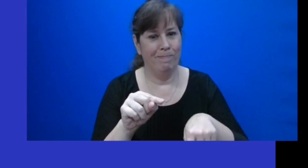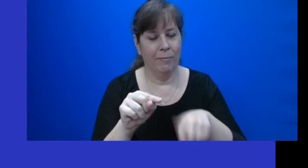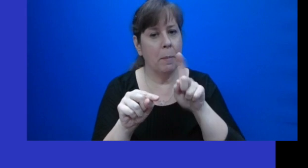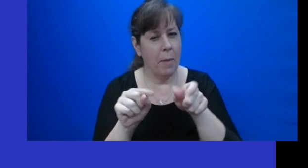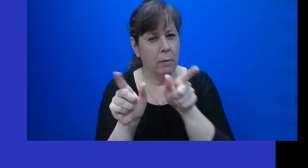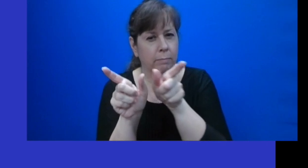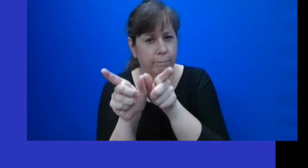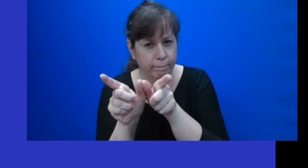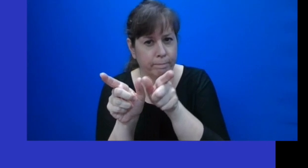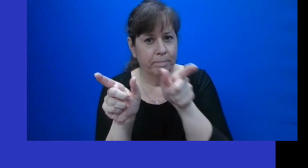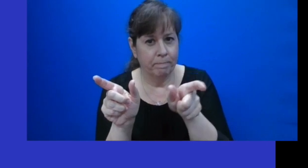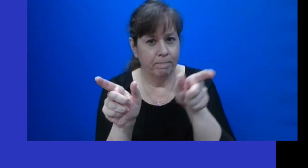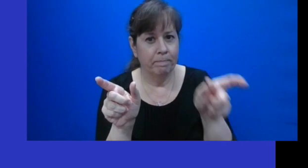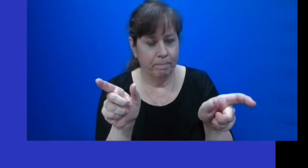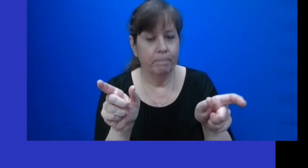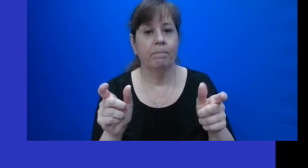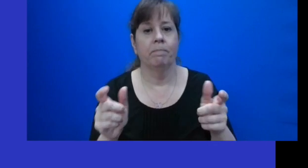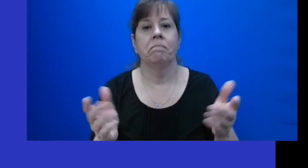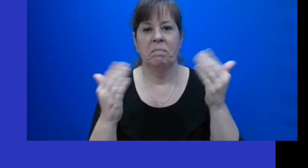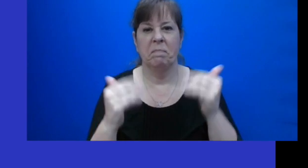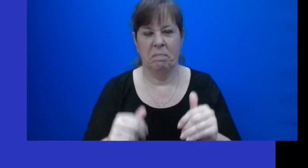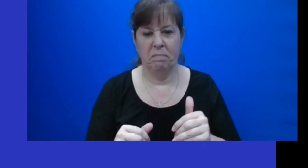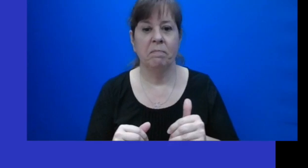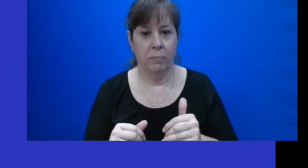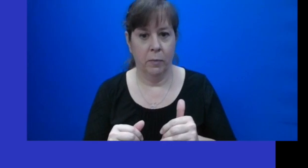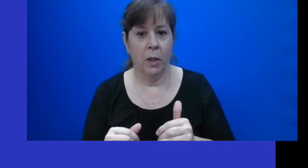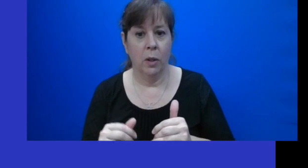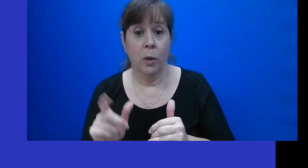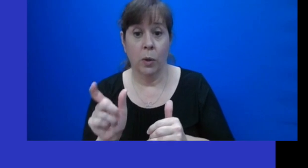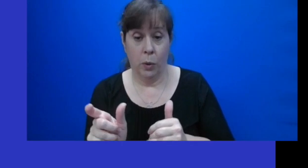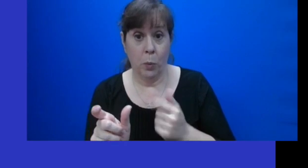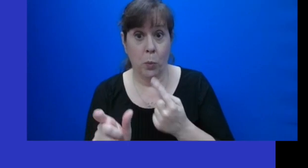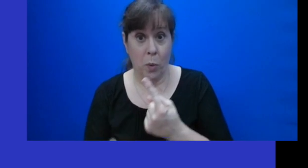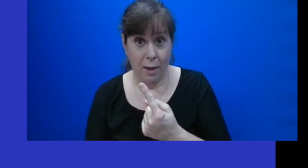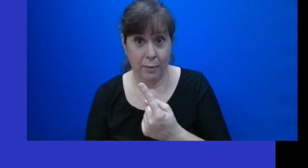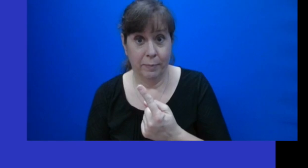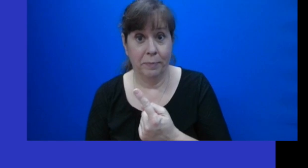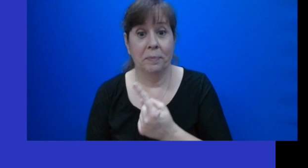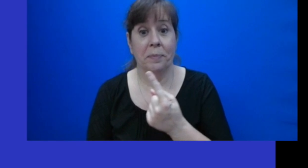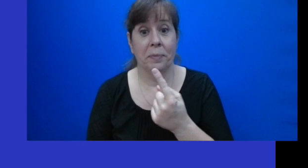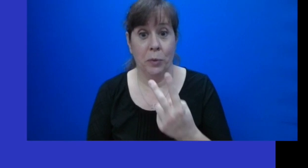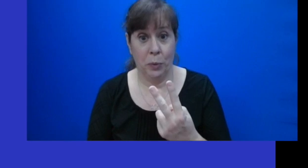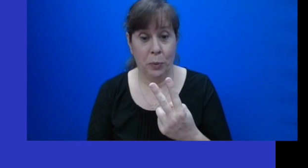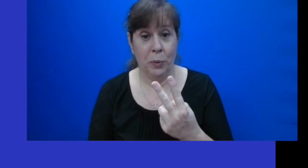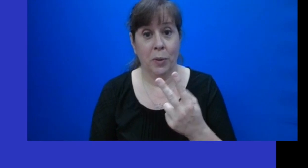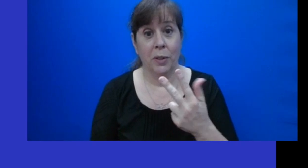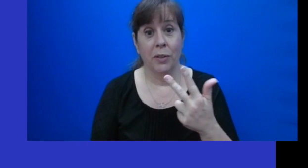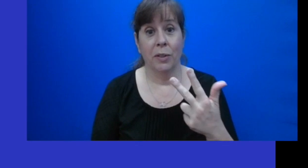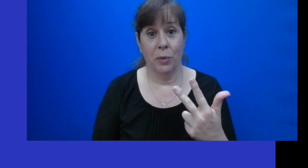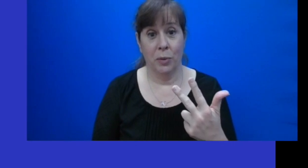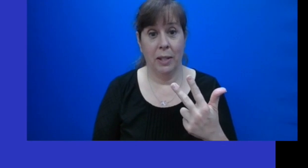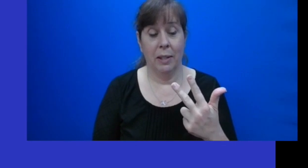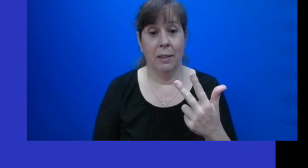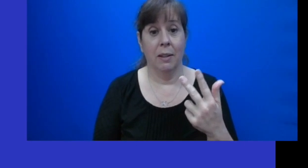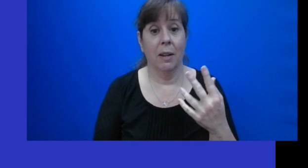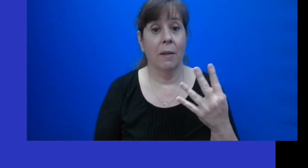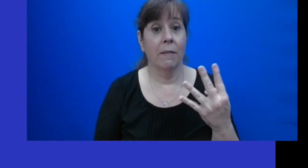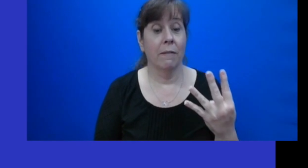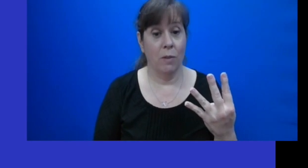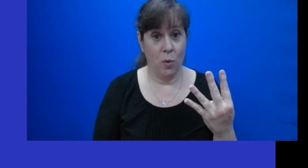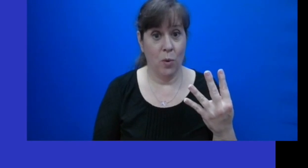Here we go. 1, 2, 3,